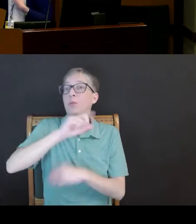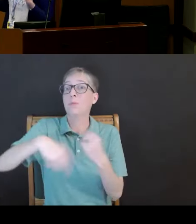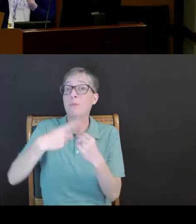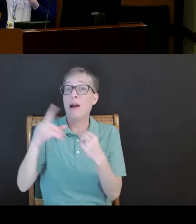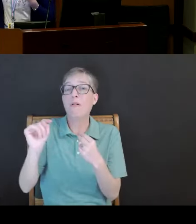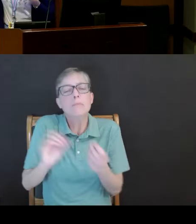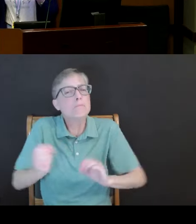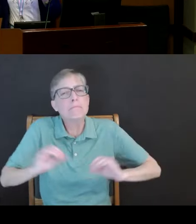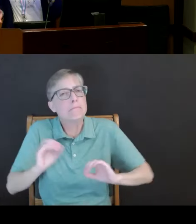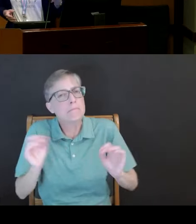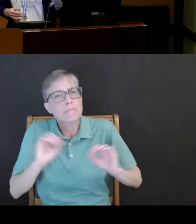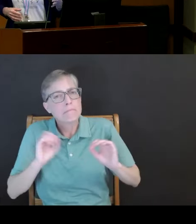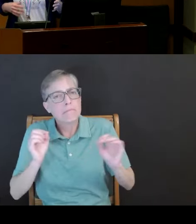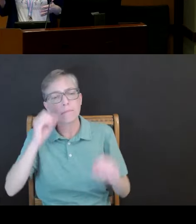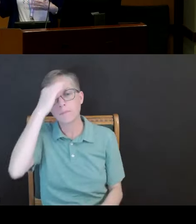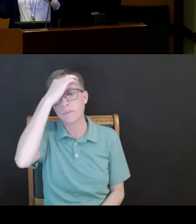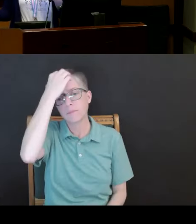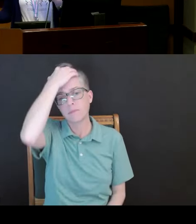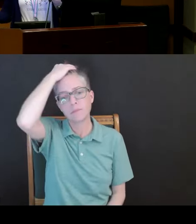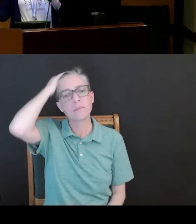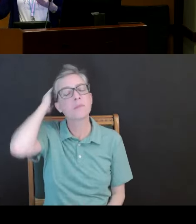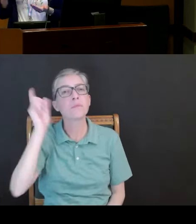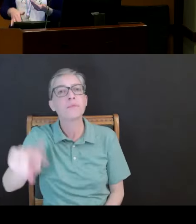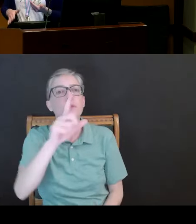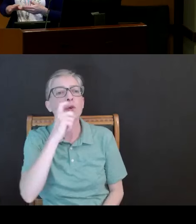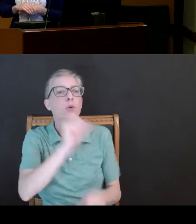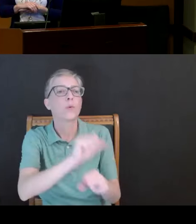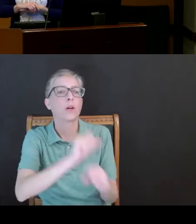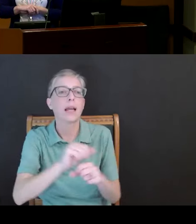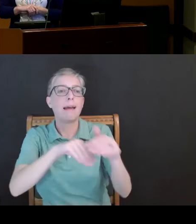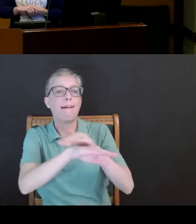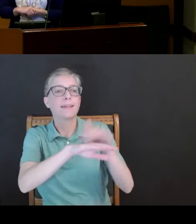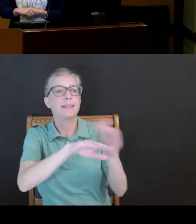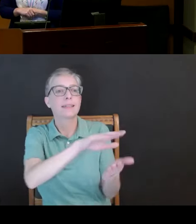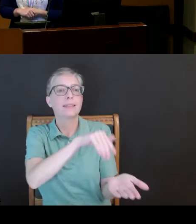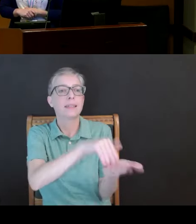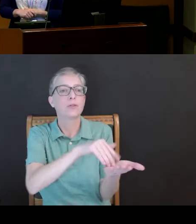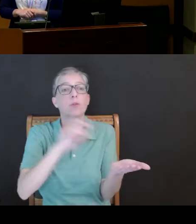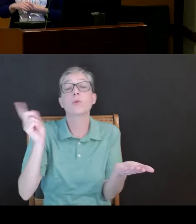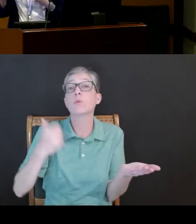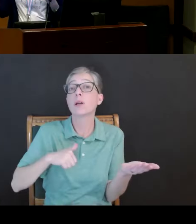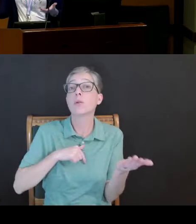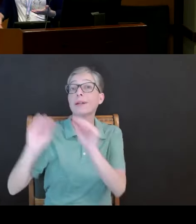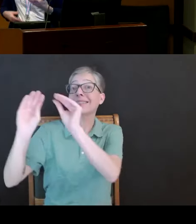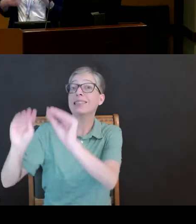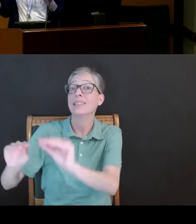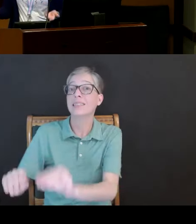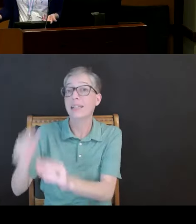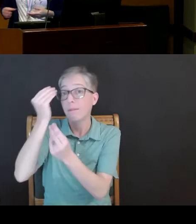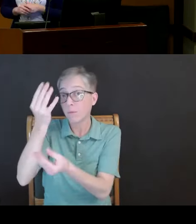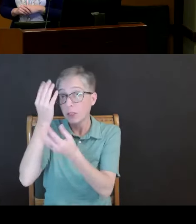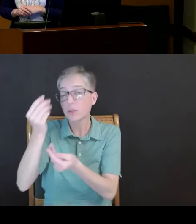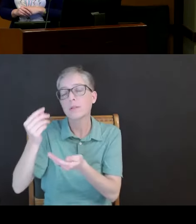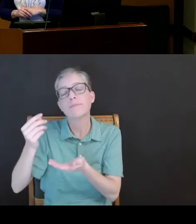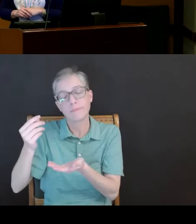For those of you that work in Access Center or other spaces where we're entering in the information, a lot of times we have to start off